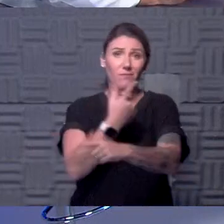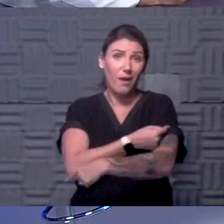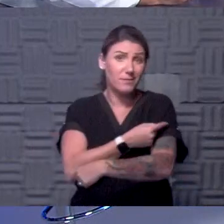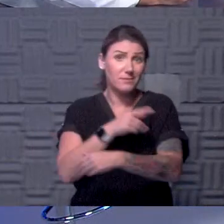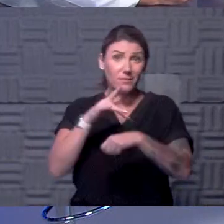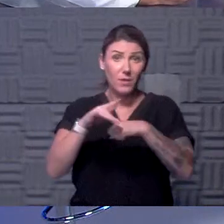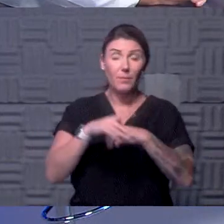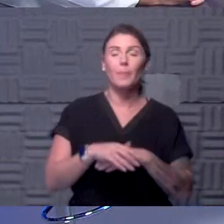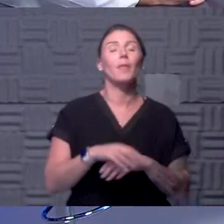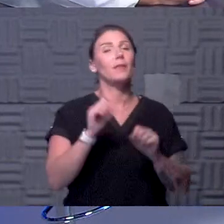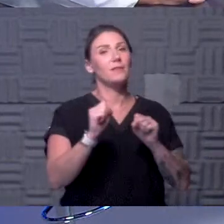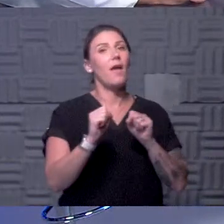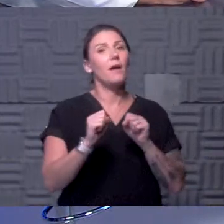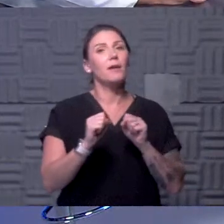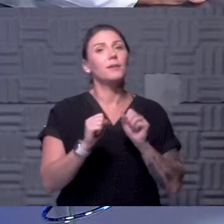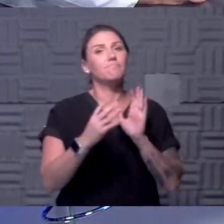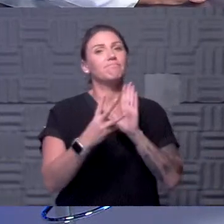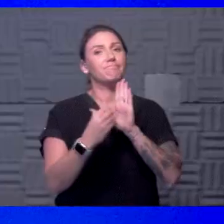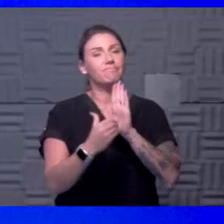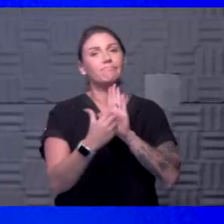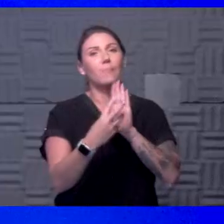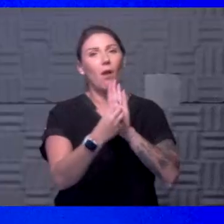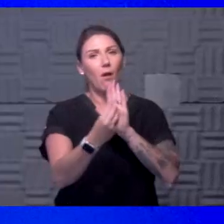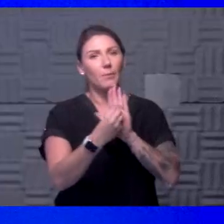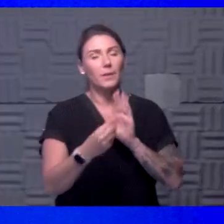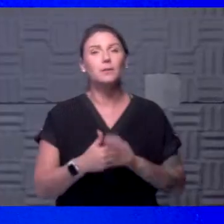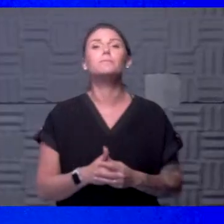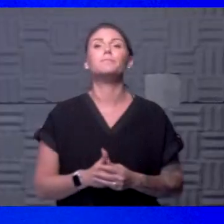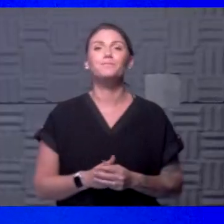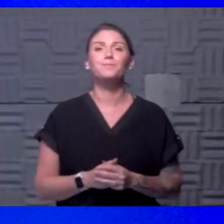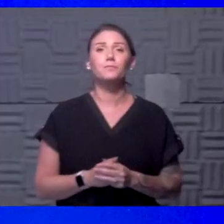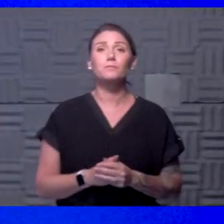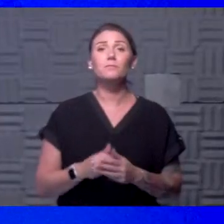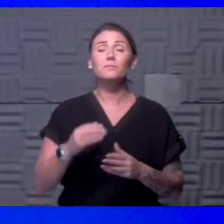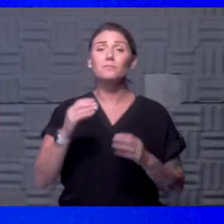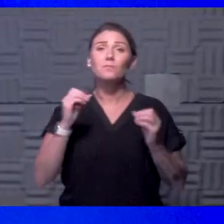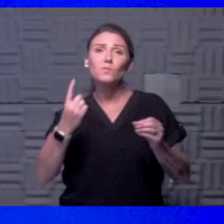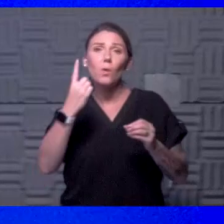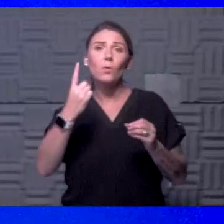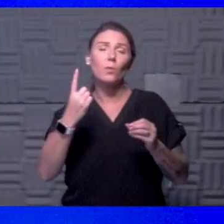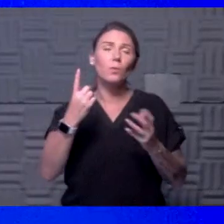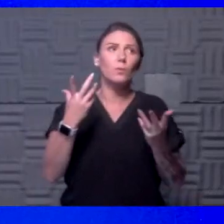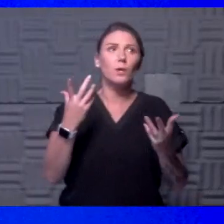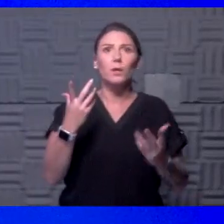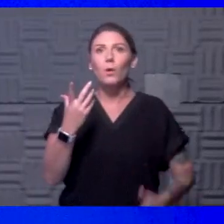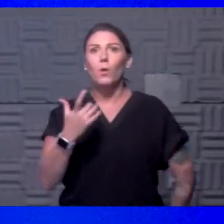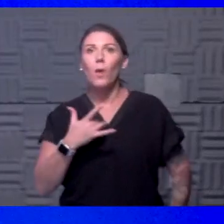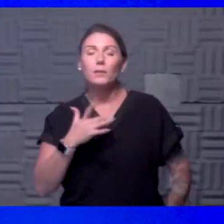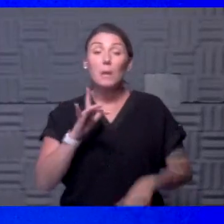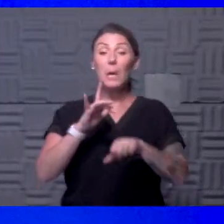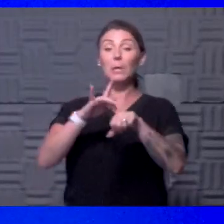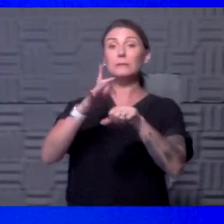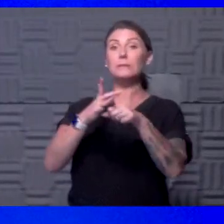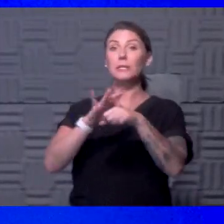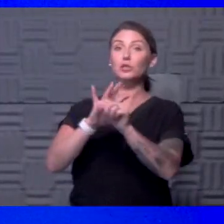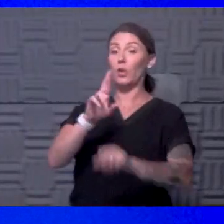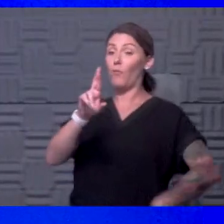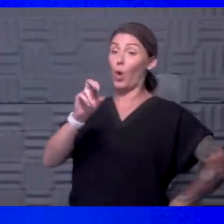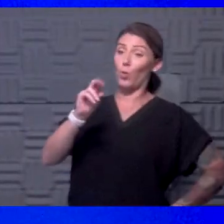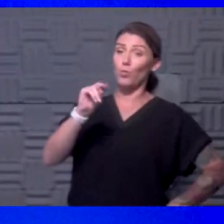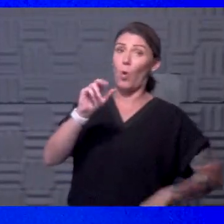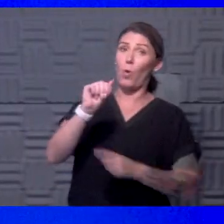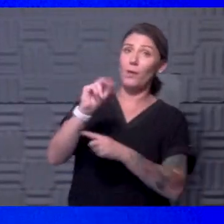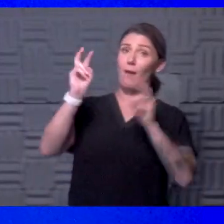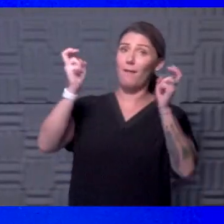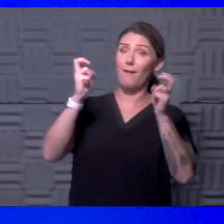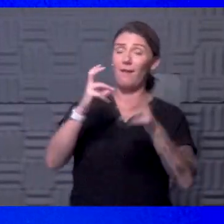Yeah, just to echo your points, nobody wants even just a little bit of the Rona or a touch of the Rona. We don't want any of the Rona.